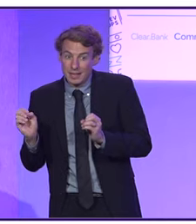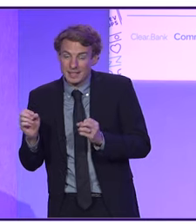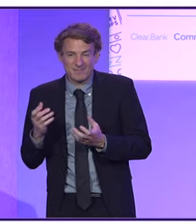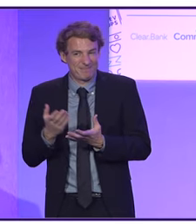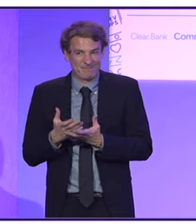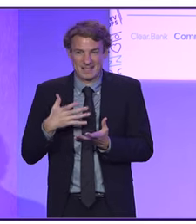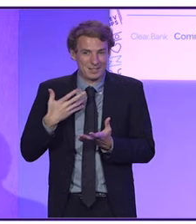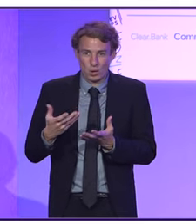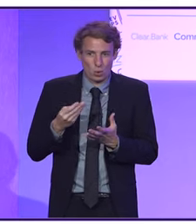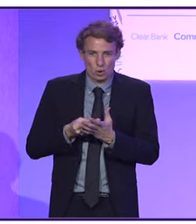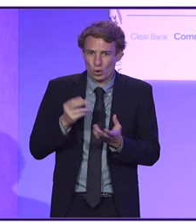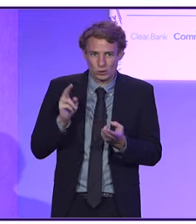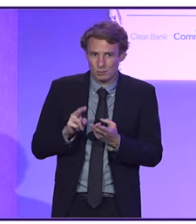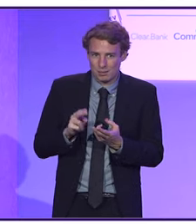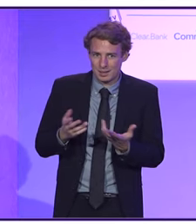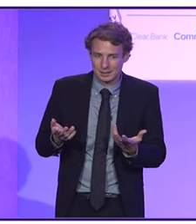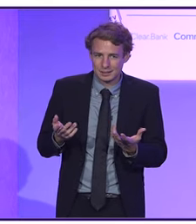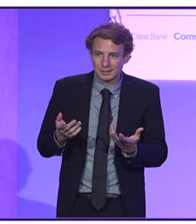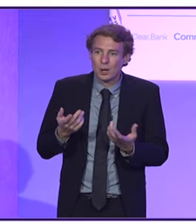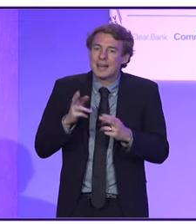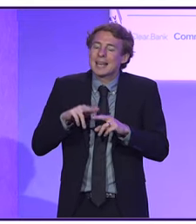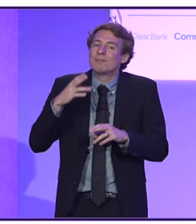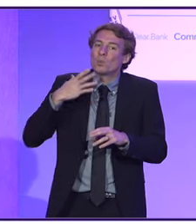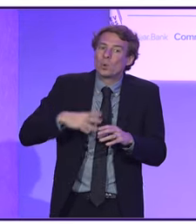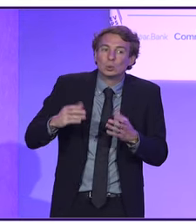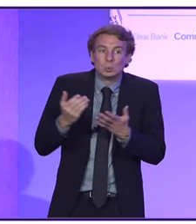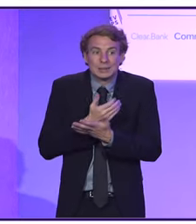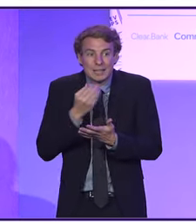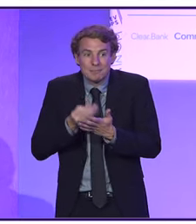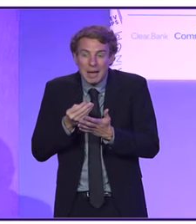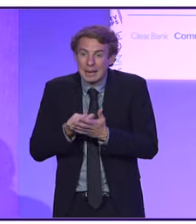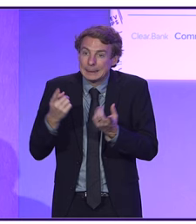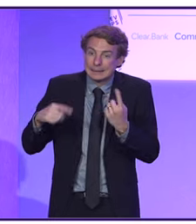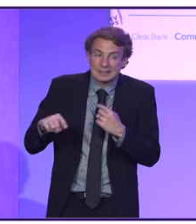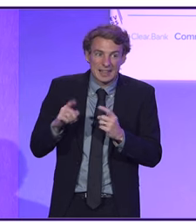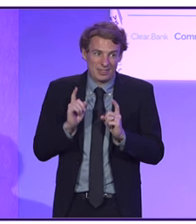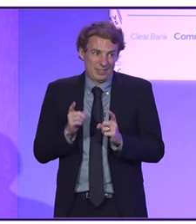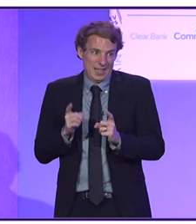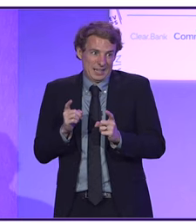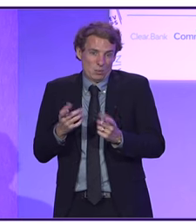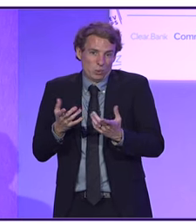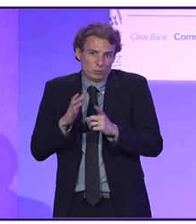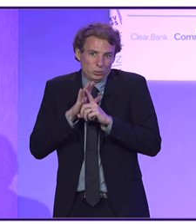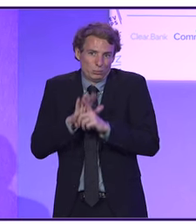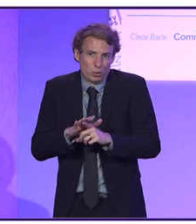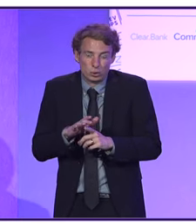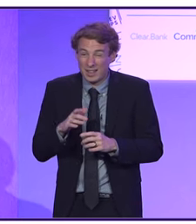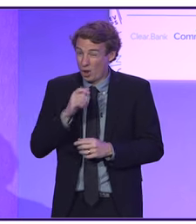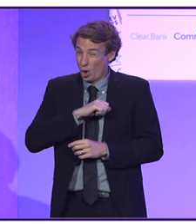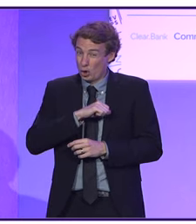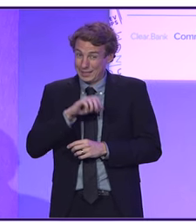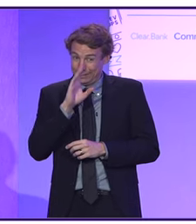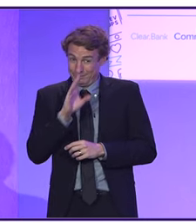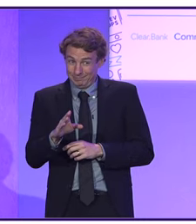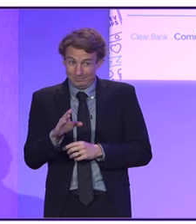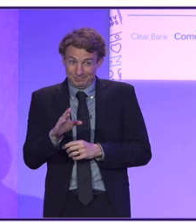you're looking to save money in the SaaS space, this is kind of the killer question. This is the one that's really going to sort of push home and really going to get you the honest answer as well. They never